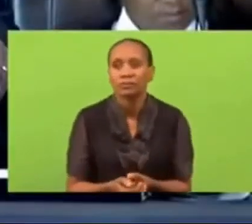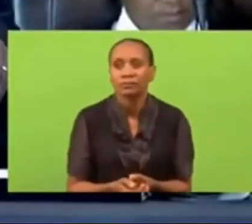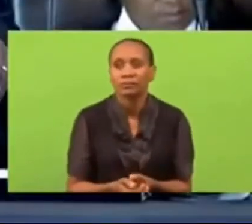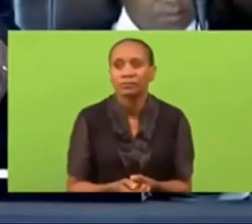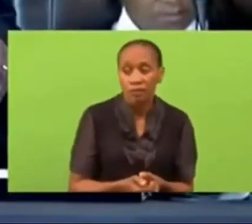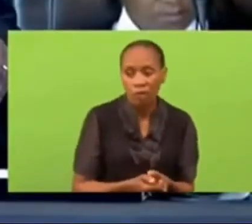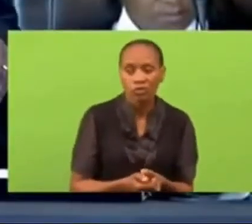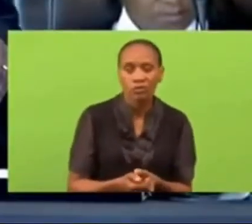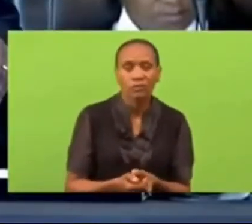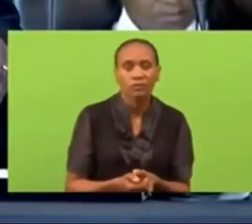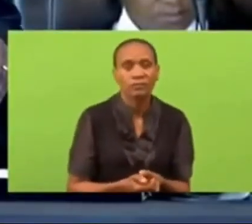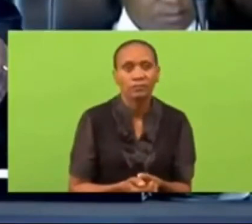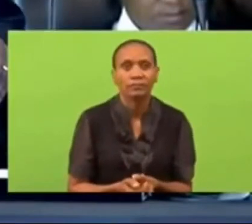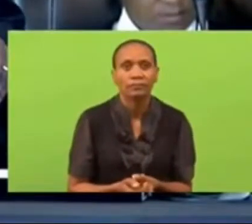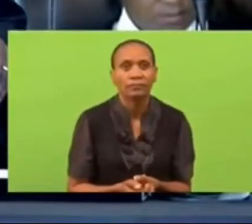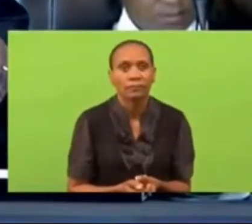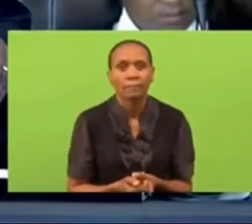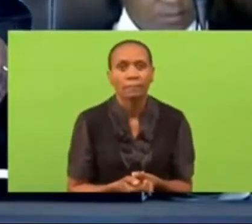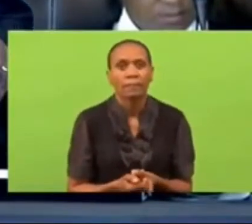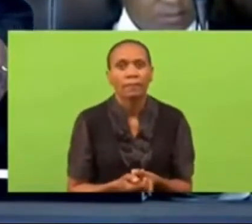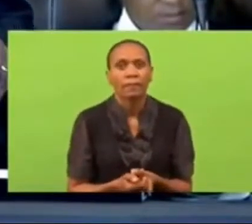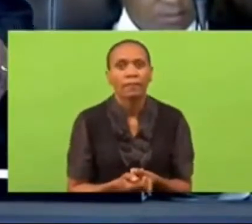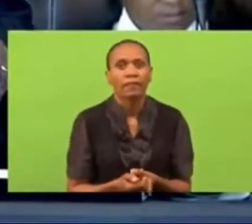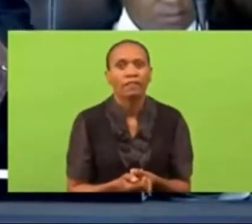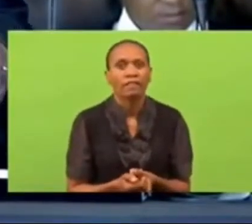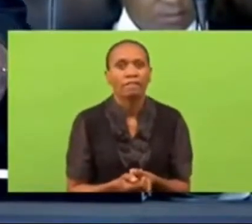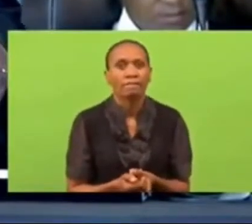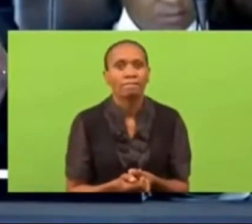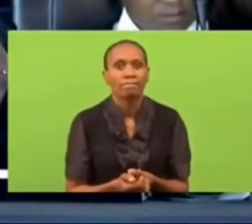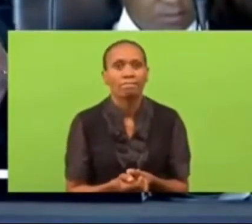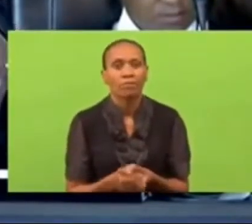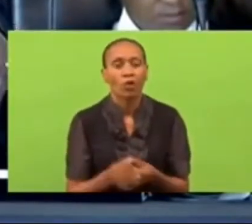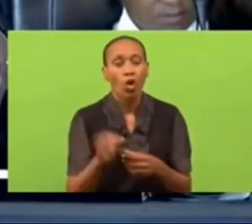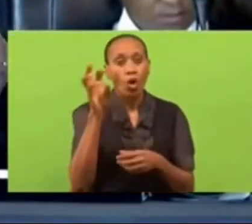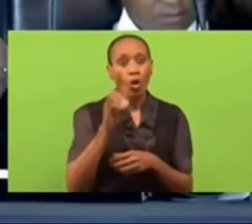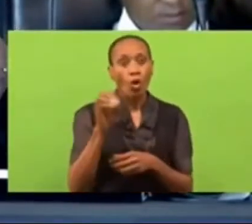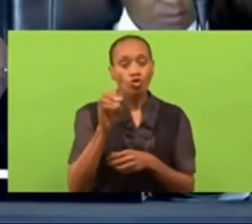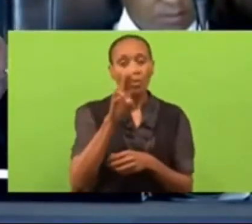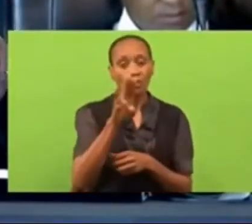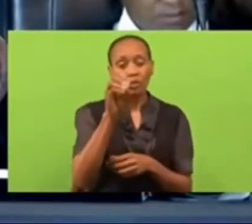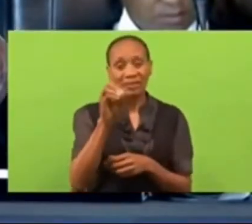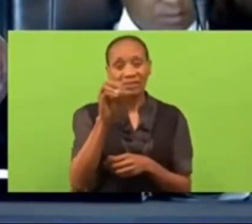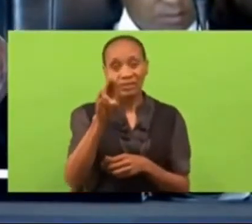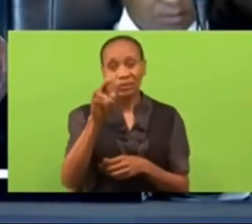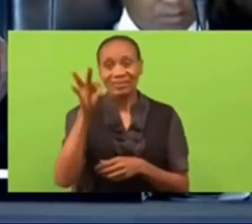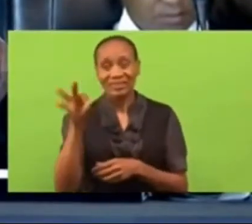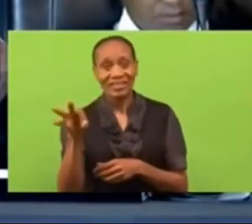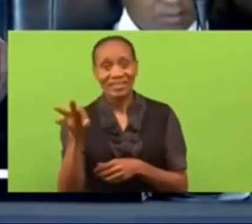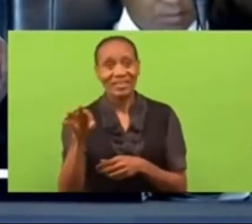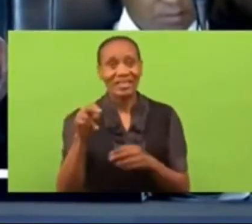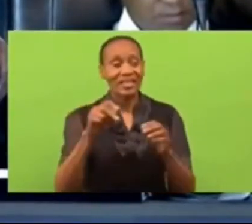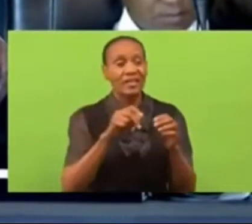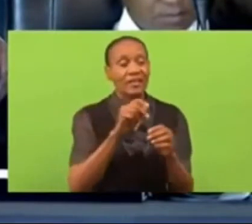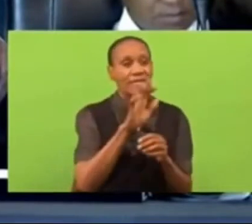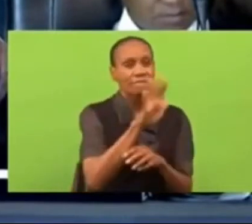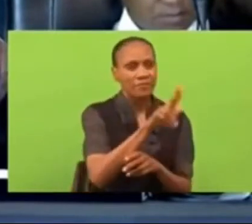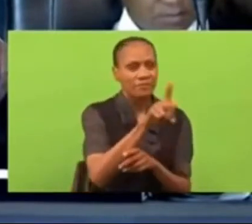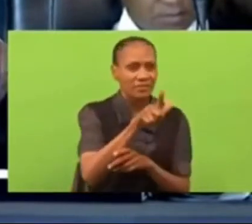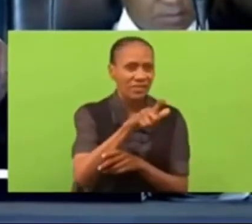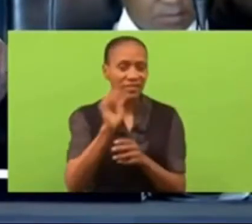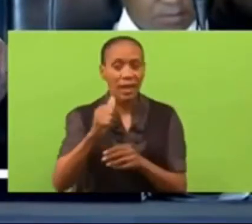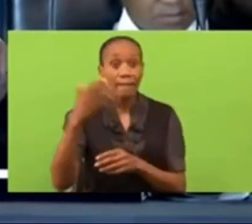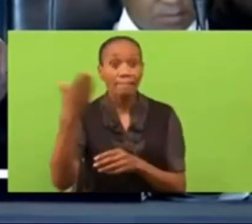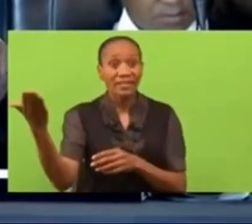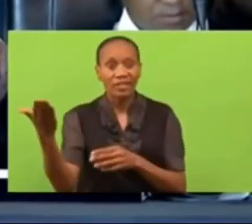account owed to ESCOM. By October 2023, 67 applications had been